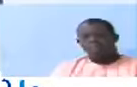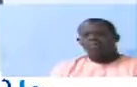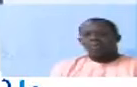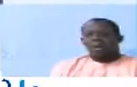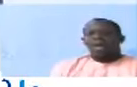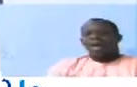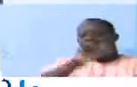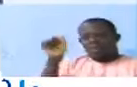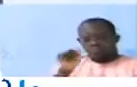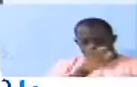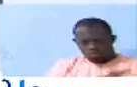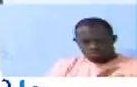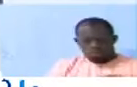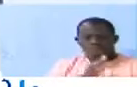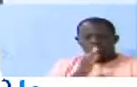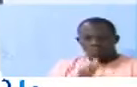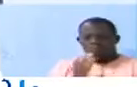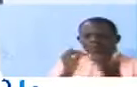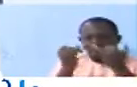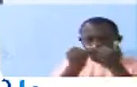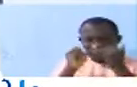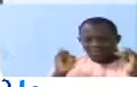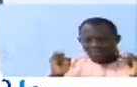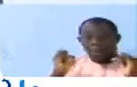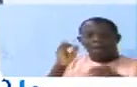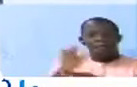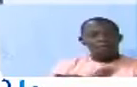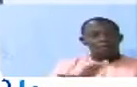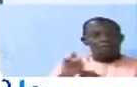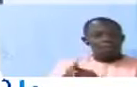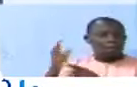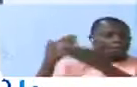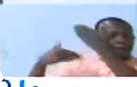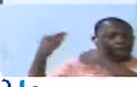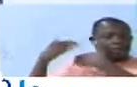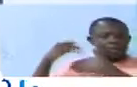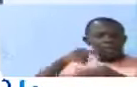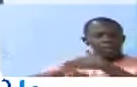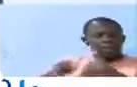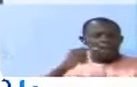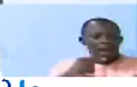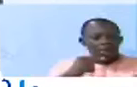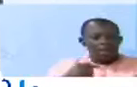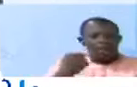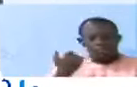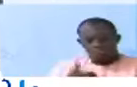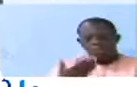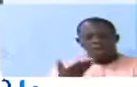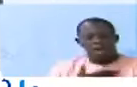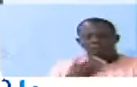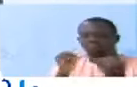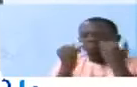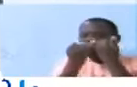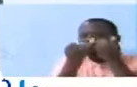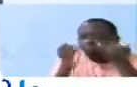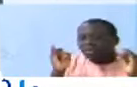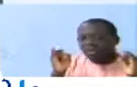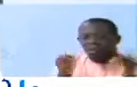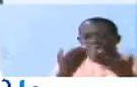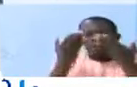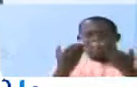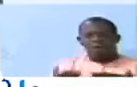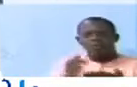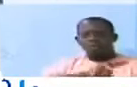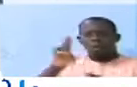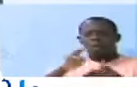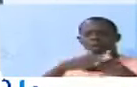And also freedom. The freedom we were used to in the country was no longer the type of freedom